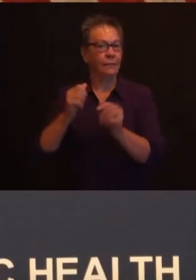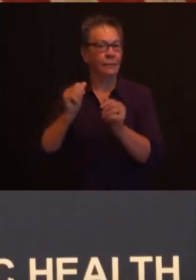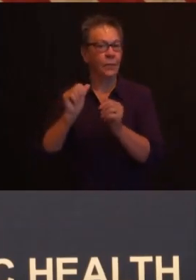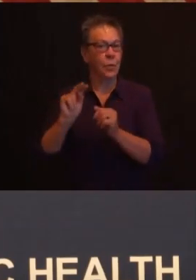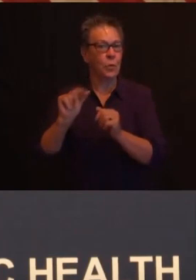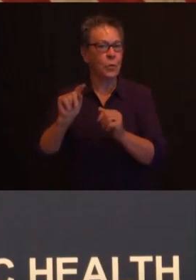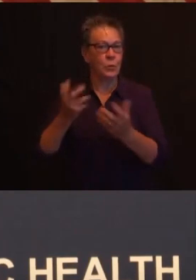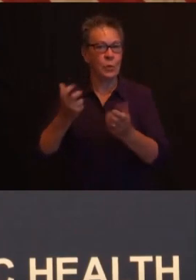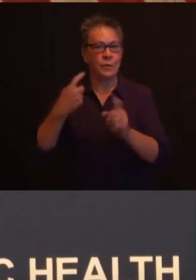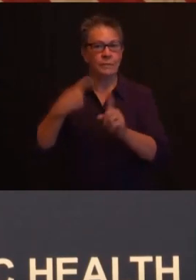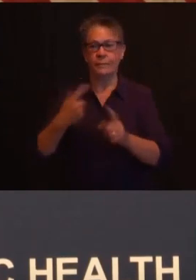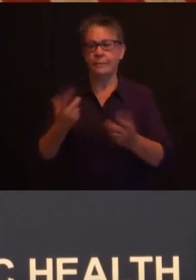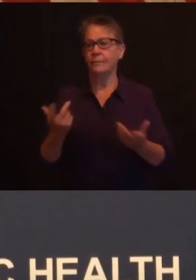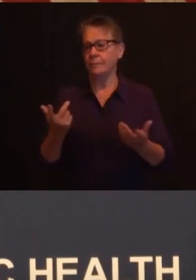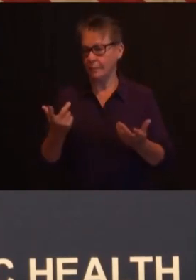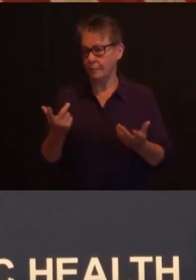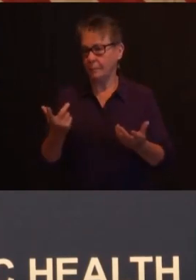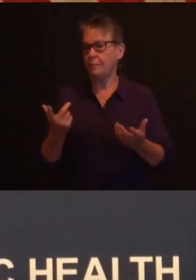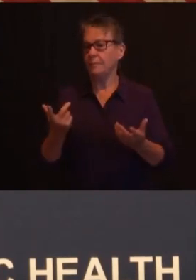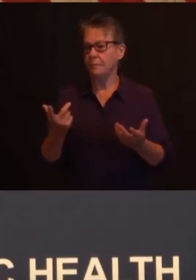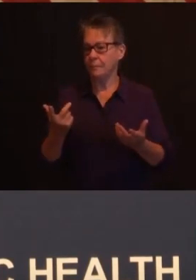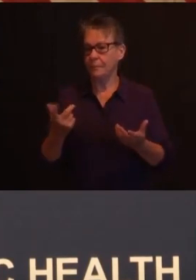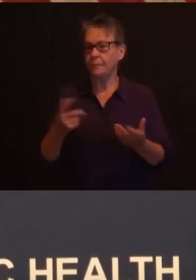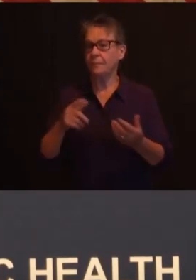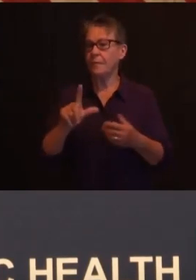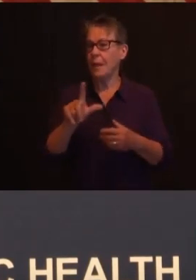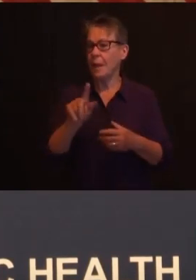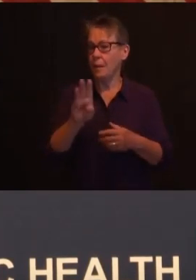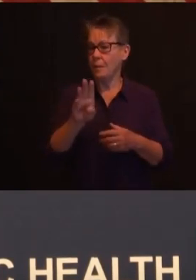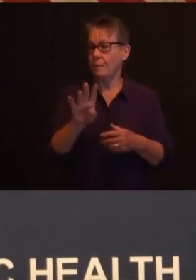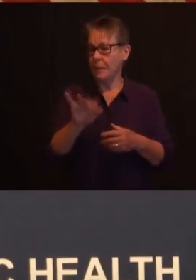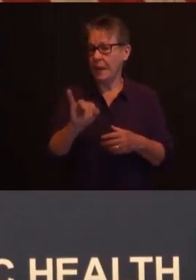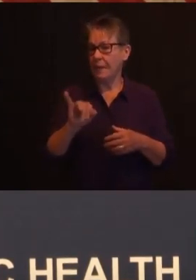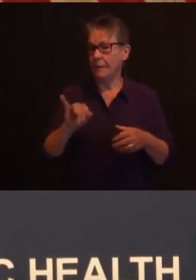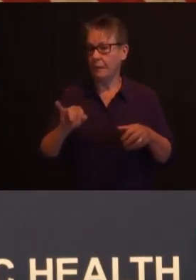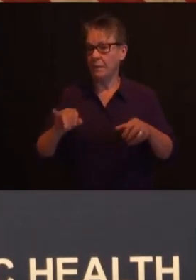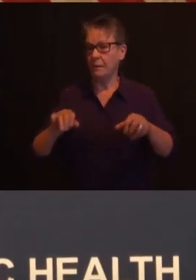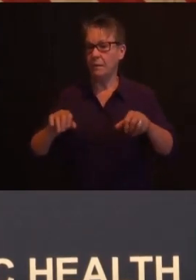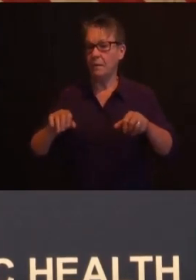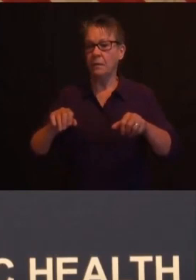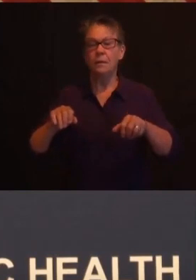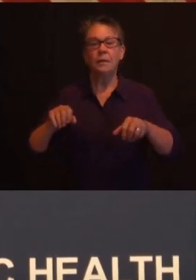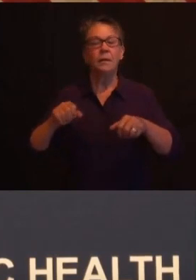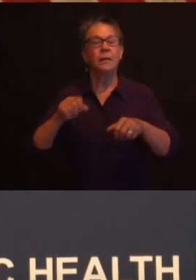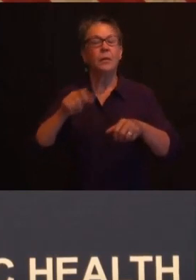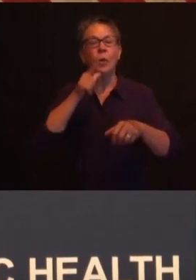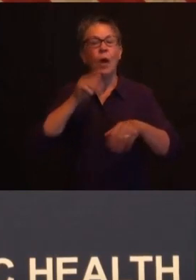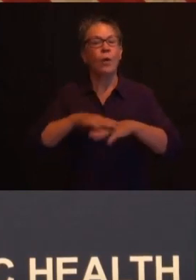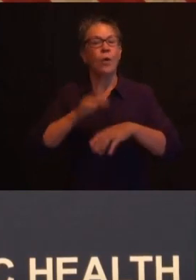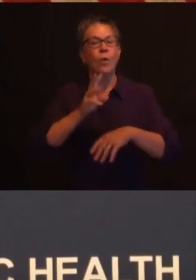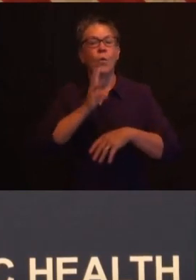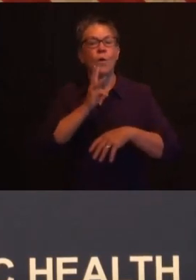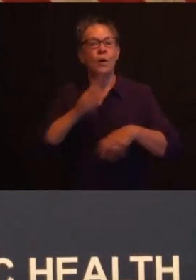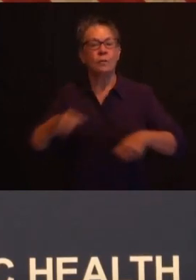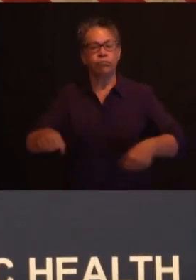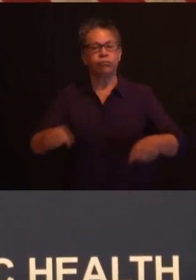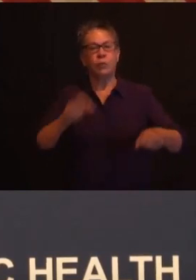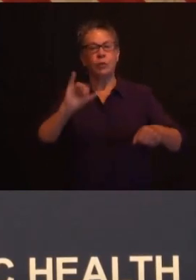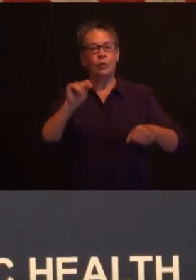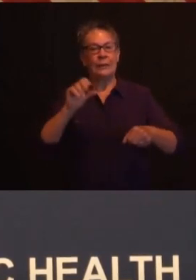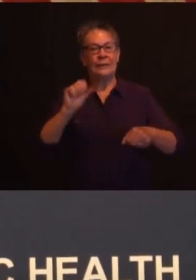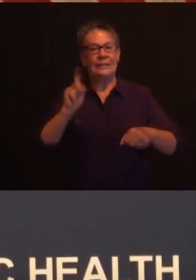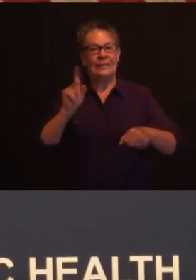by Barnegat Light. Then her family put out a missing persons report, and our aviation troopers went up and found her by